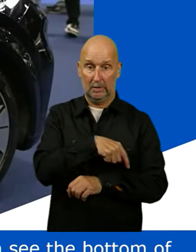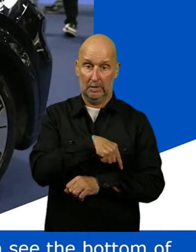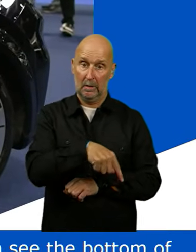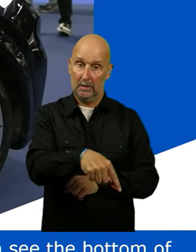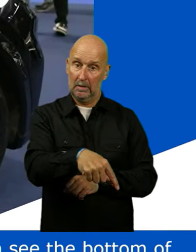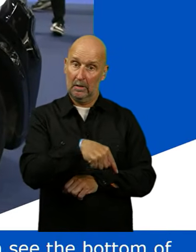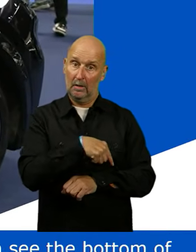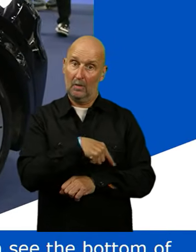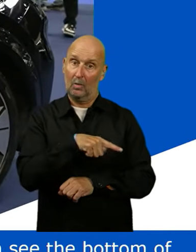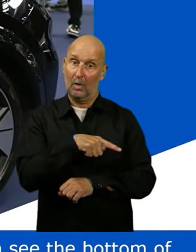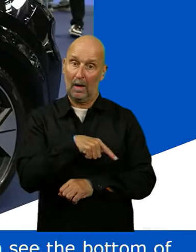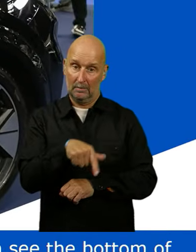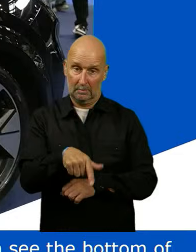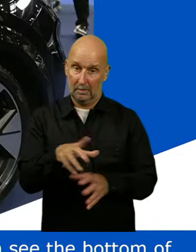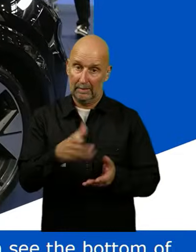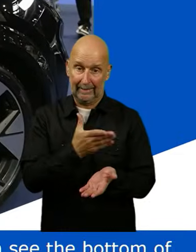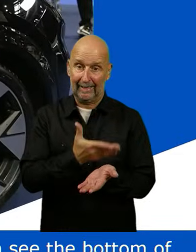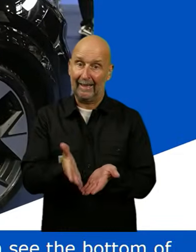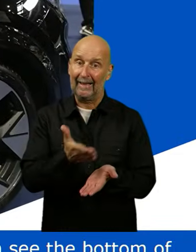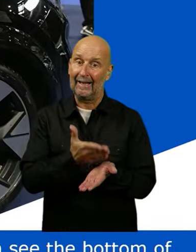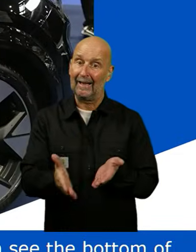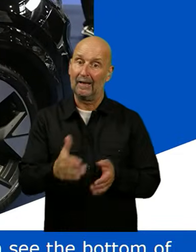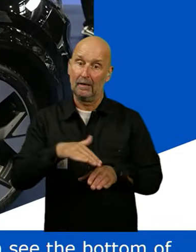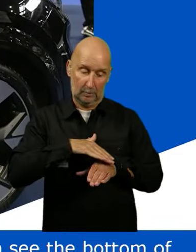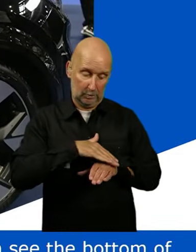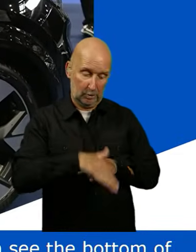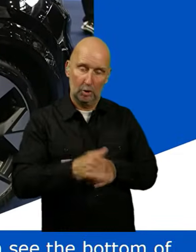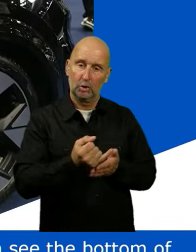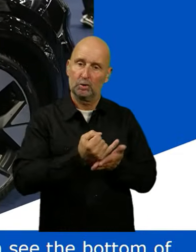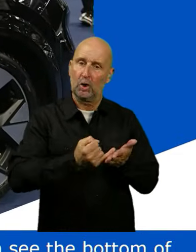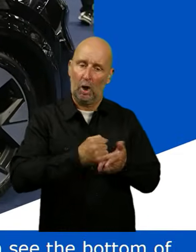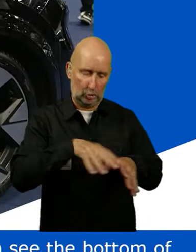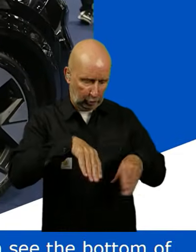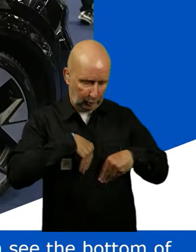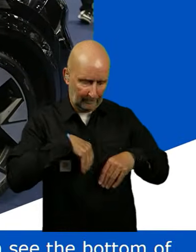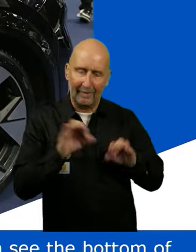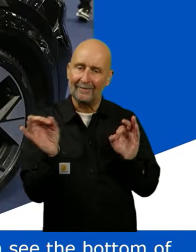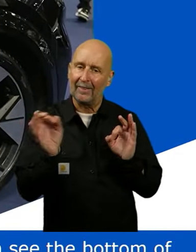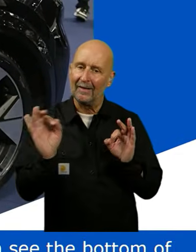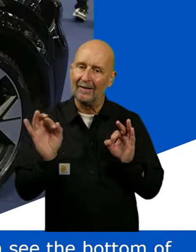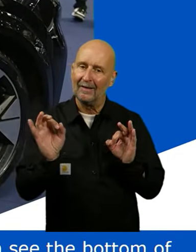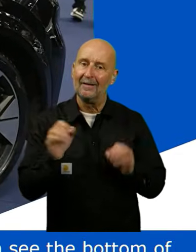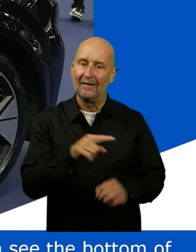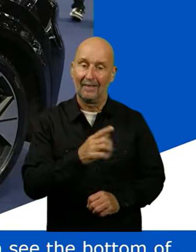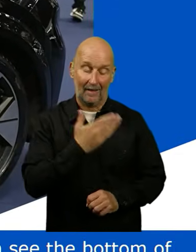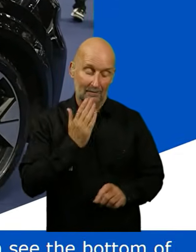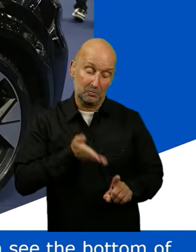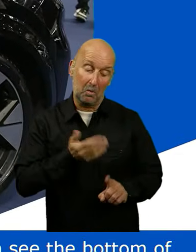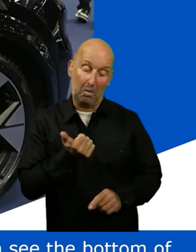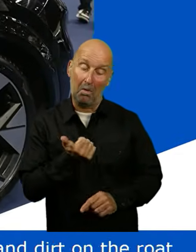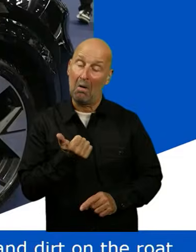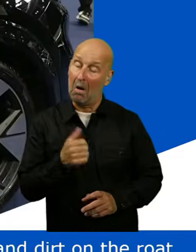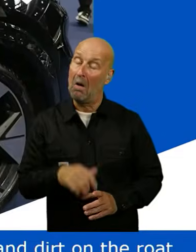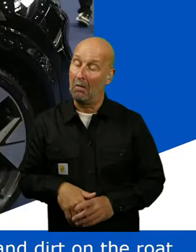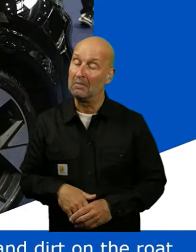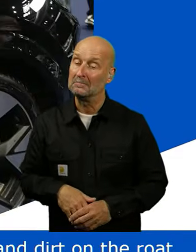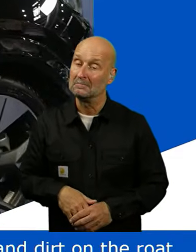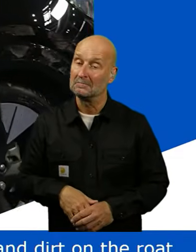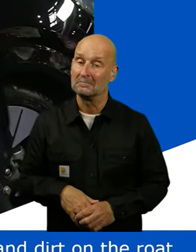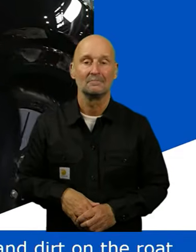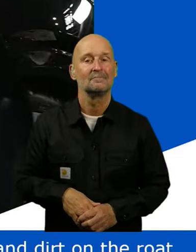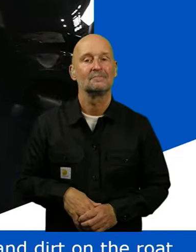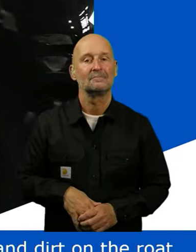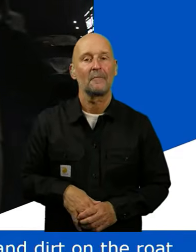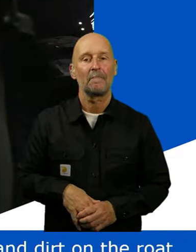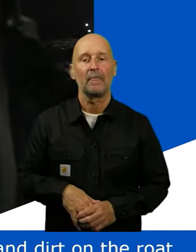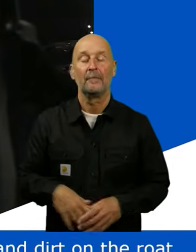keep your trousers and legs clean from dust and dirt on the road, which is a nice bit of attention to detail.